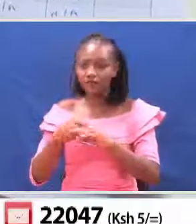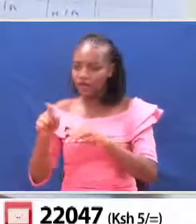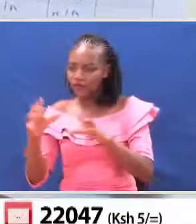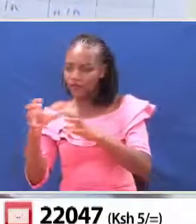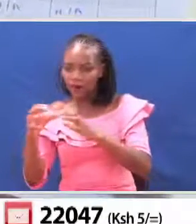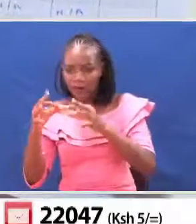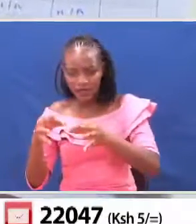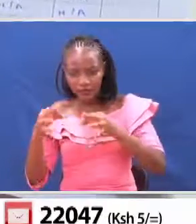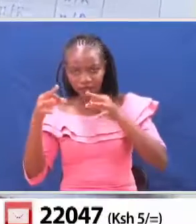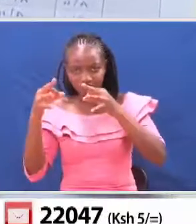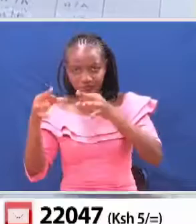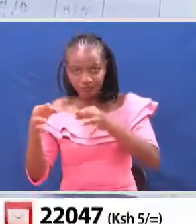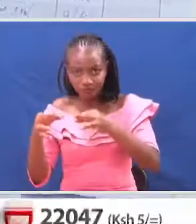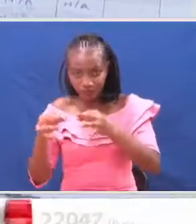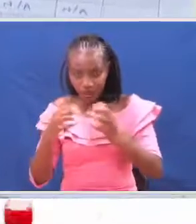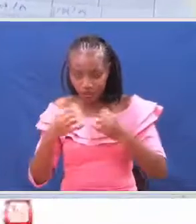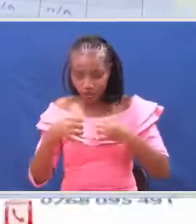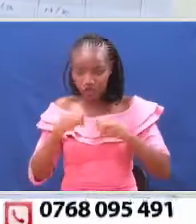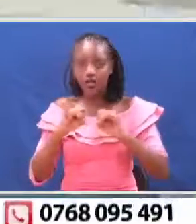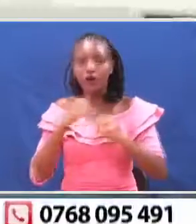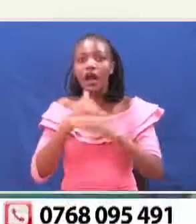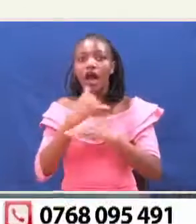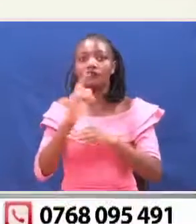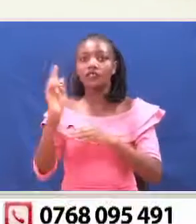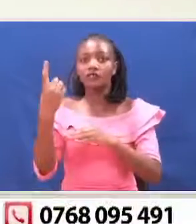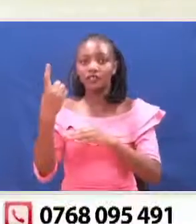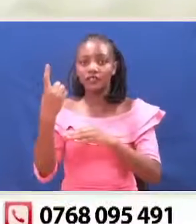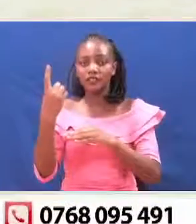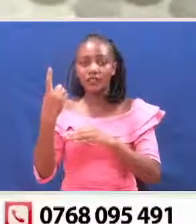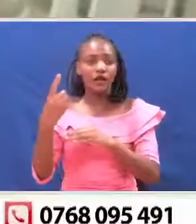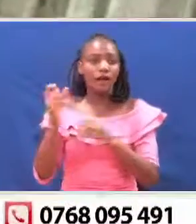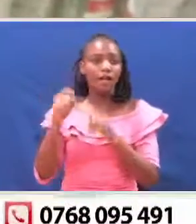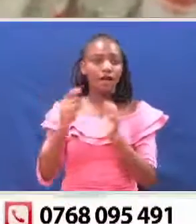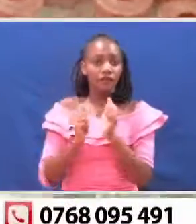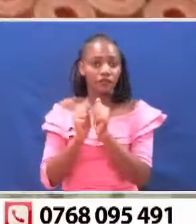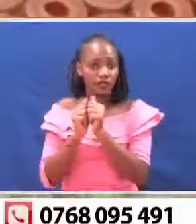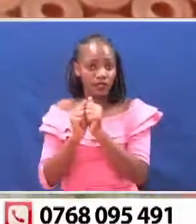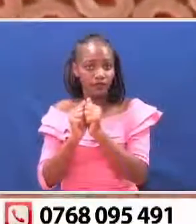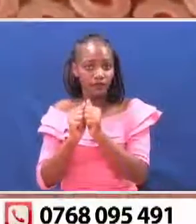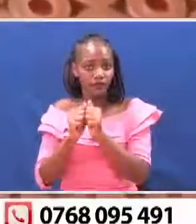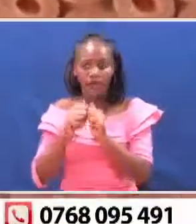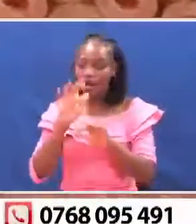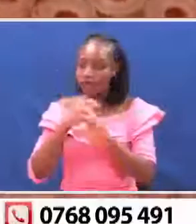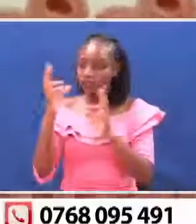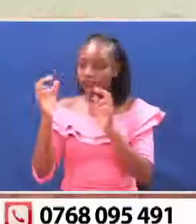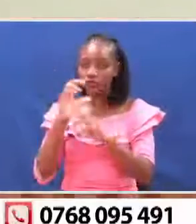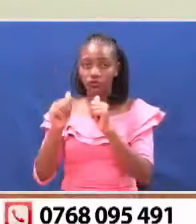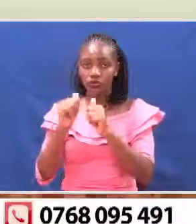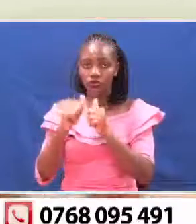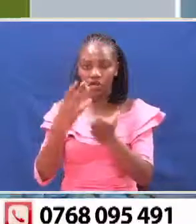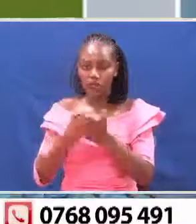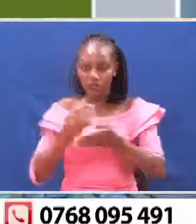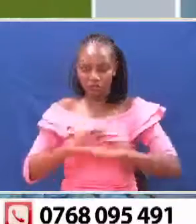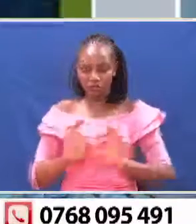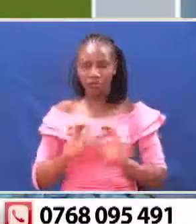has rescheduled the Phase 3 trial after first flagging an October start, hampered by issues of scaling up its